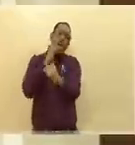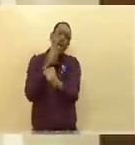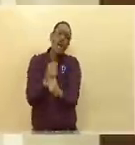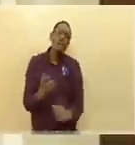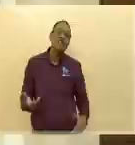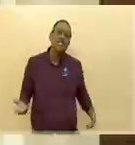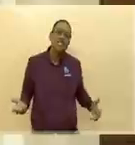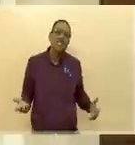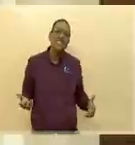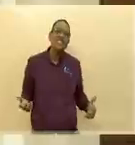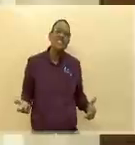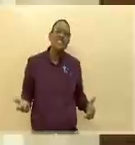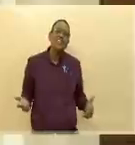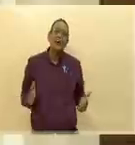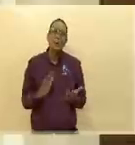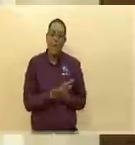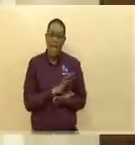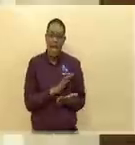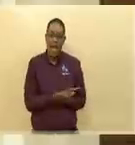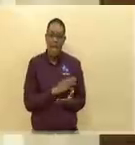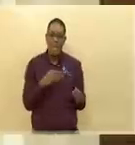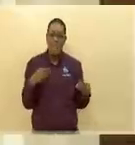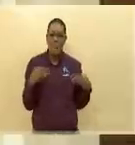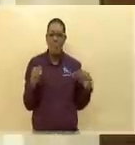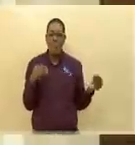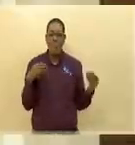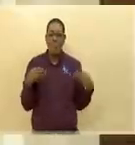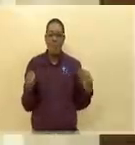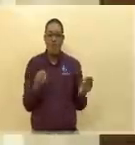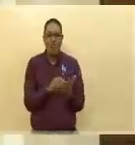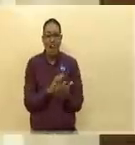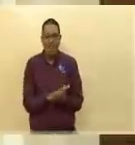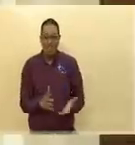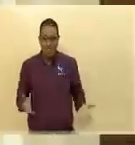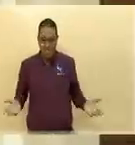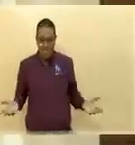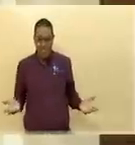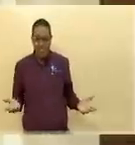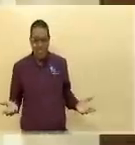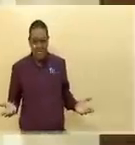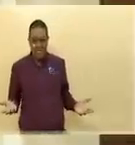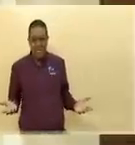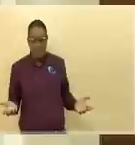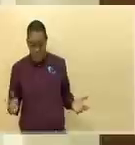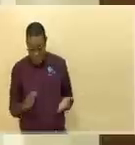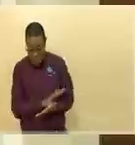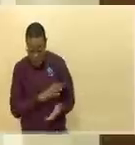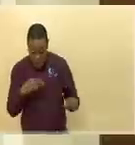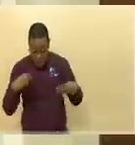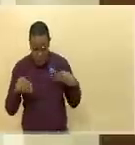of paper-based records that